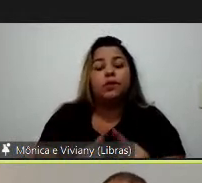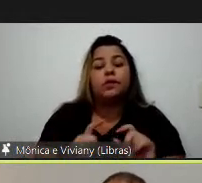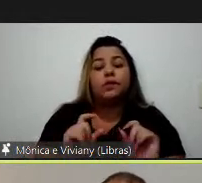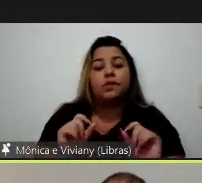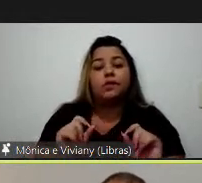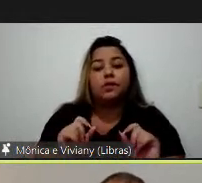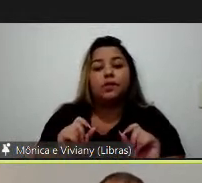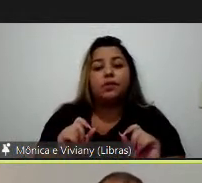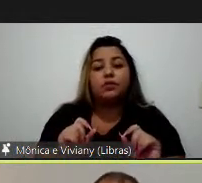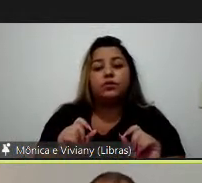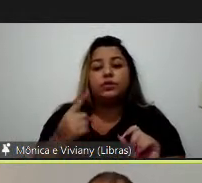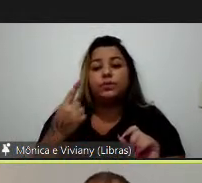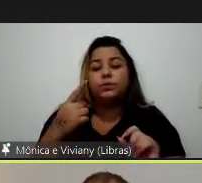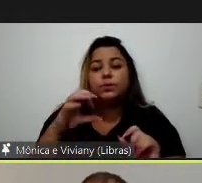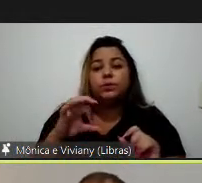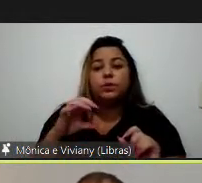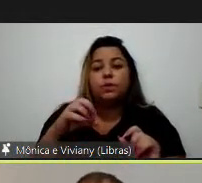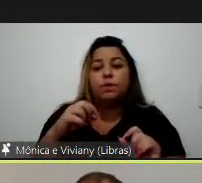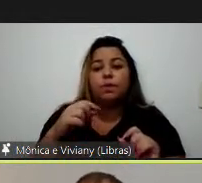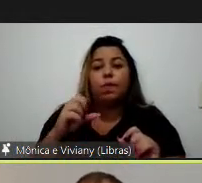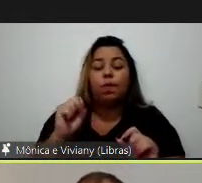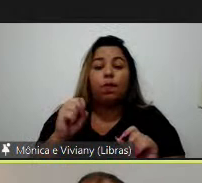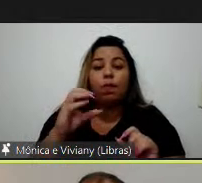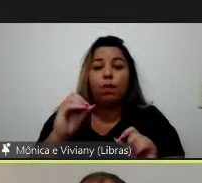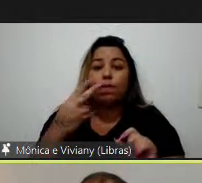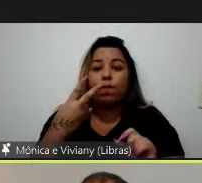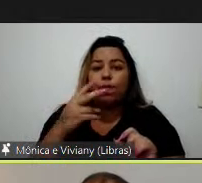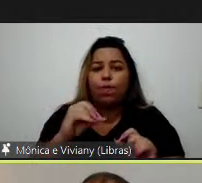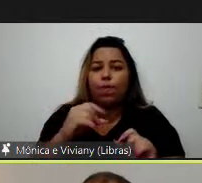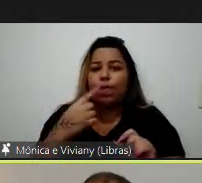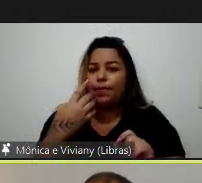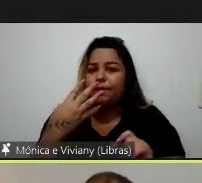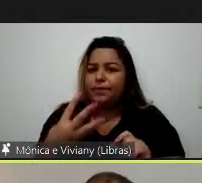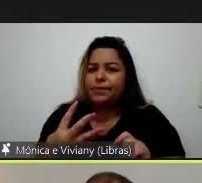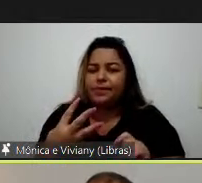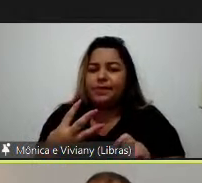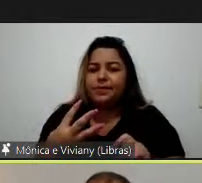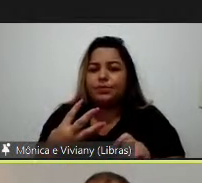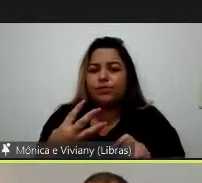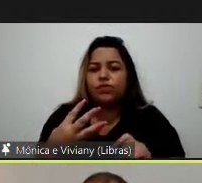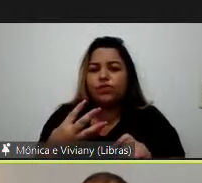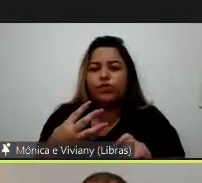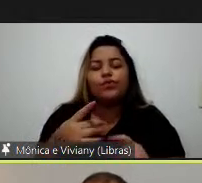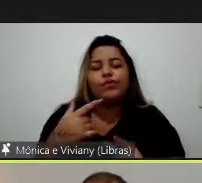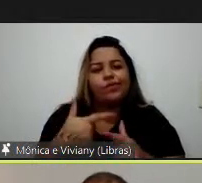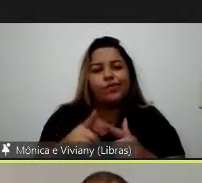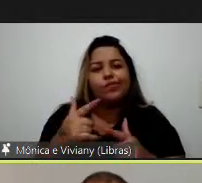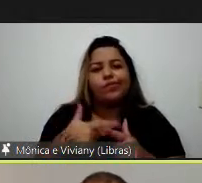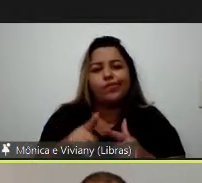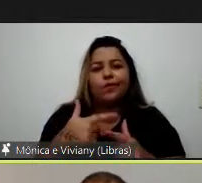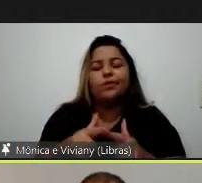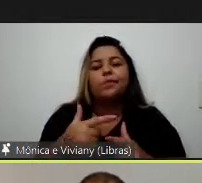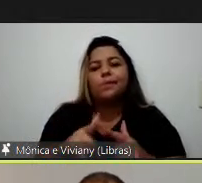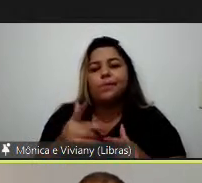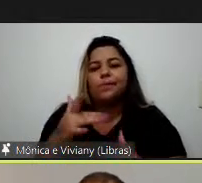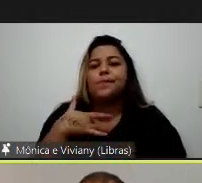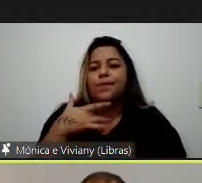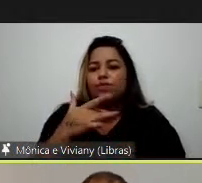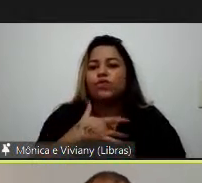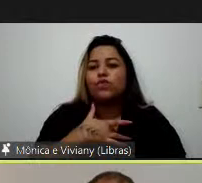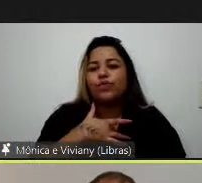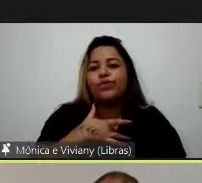disease, also very costly to the health sector, which binds many resources in the healthcare